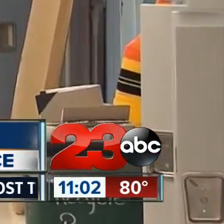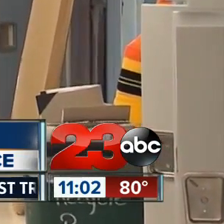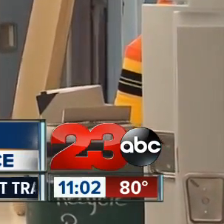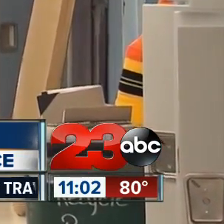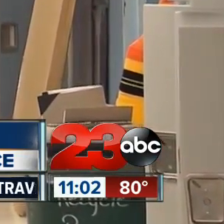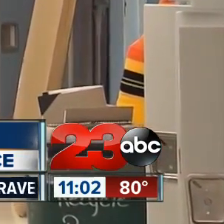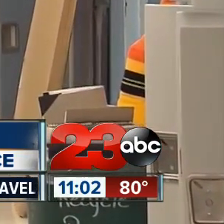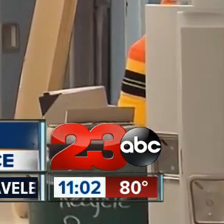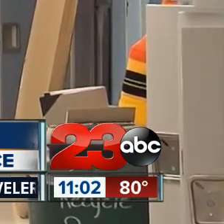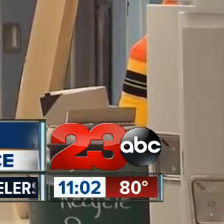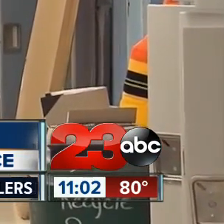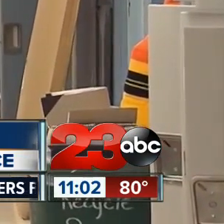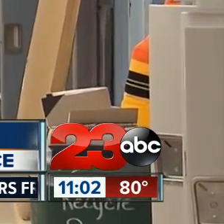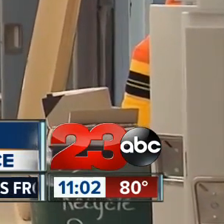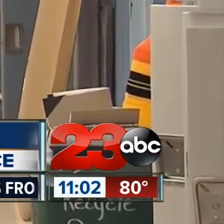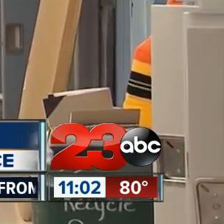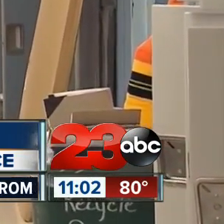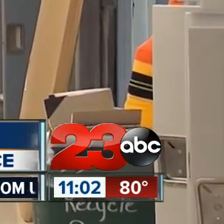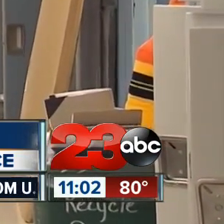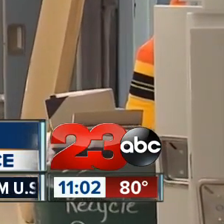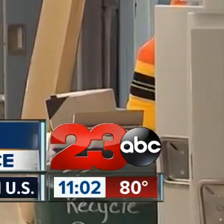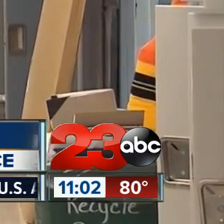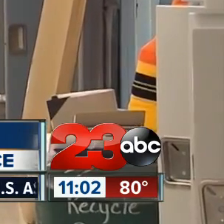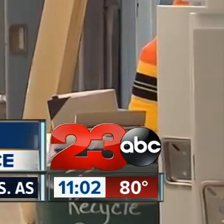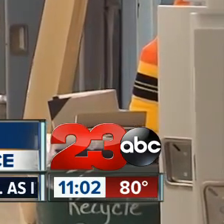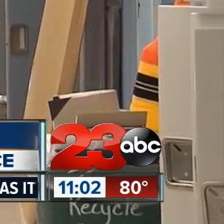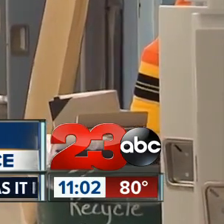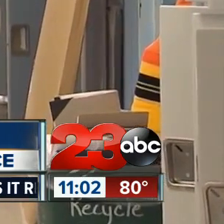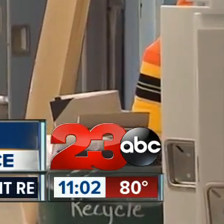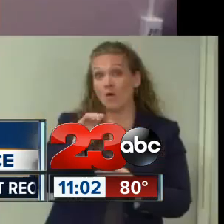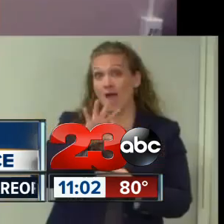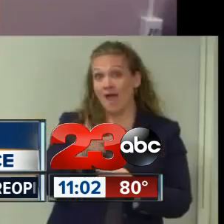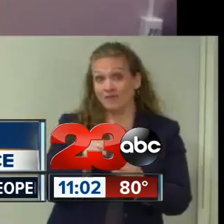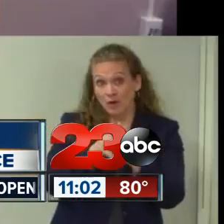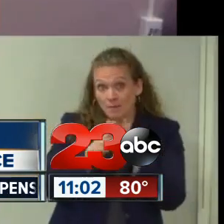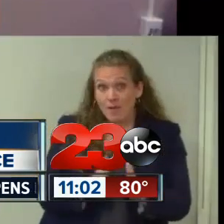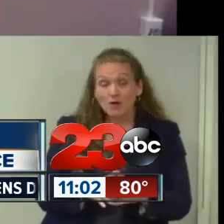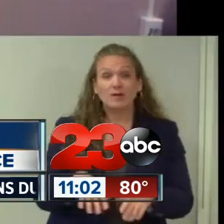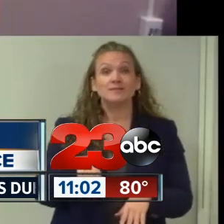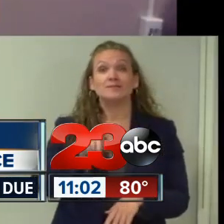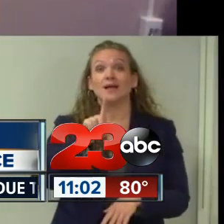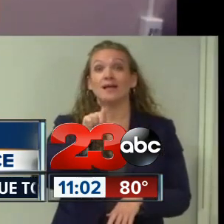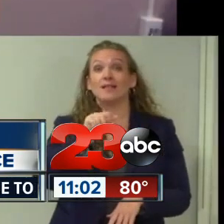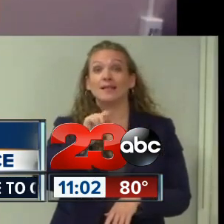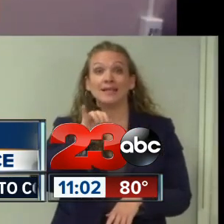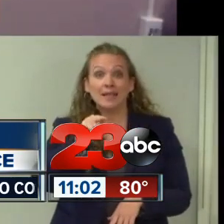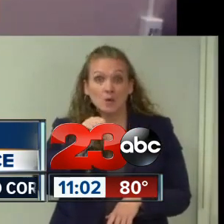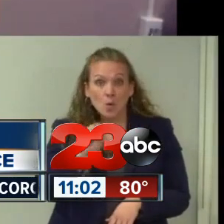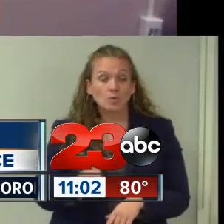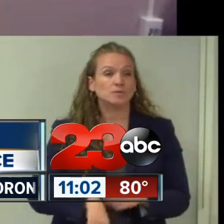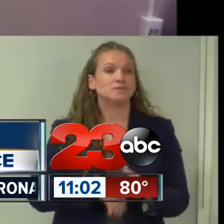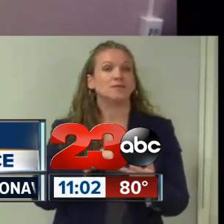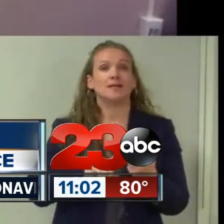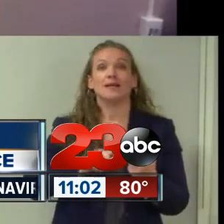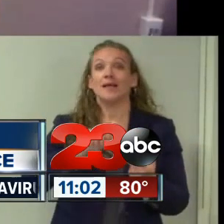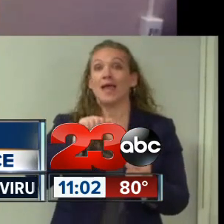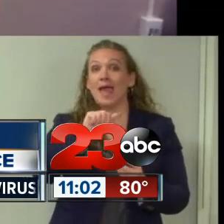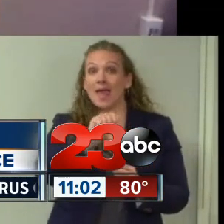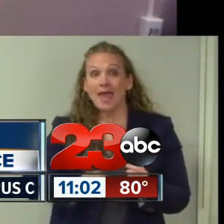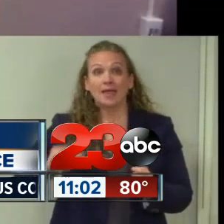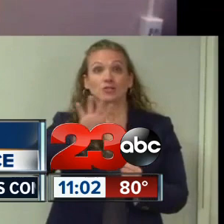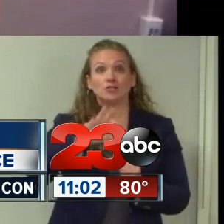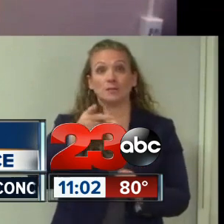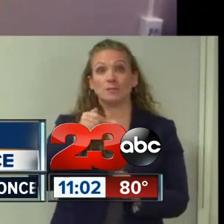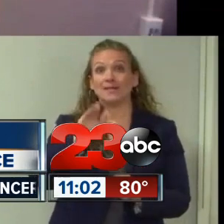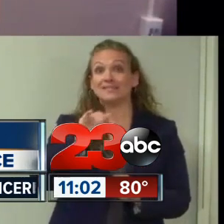the contributions of African Americans and Latinos and Asian Pacific Islanders and Native Americans